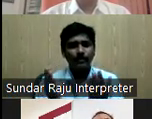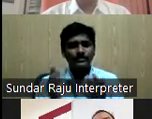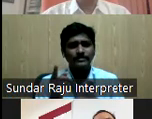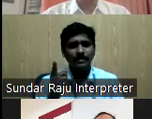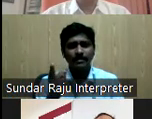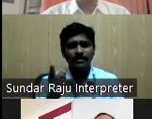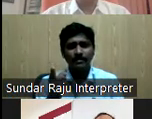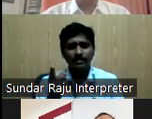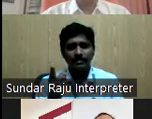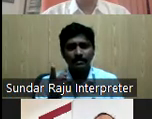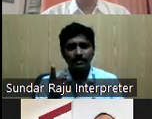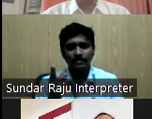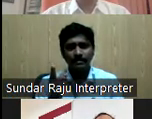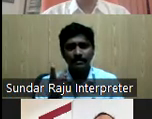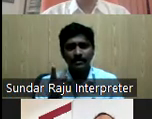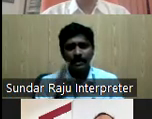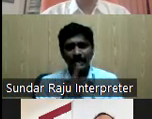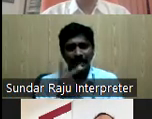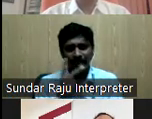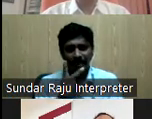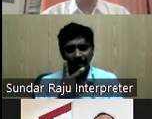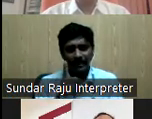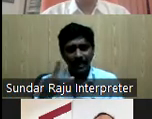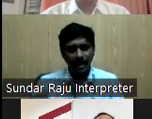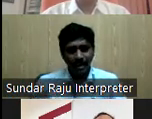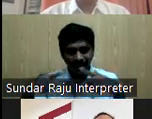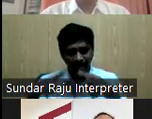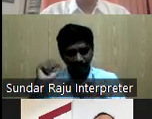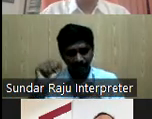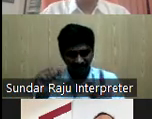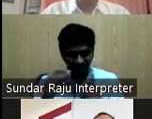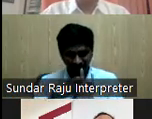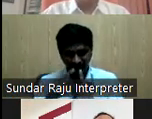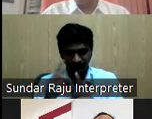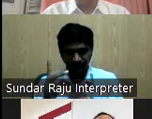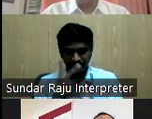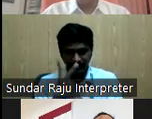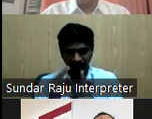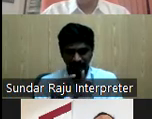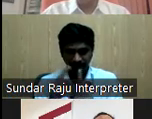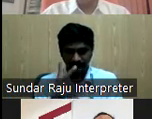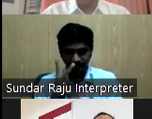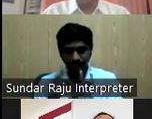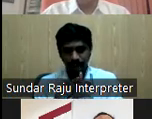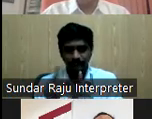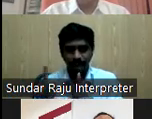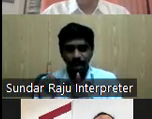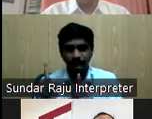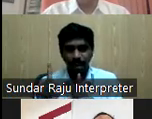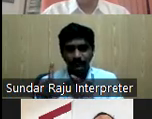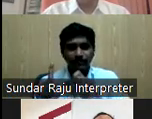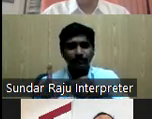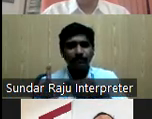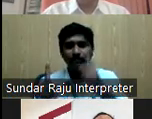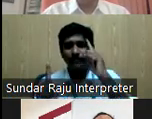worldwide made a significant impact on the lives of caregivers? And if you can maybe add the key factors that contributed to the